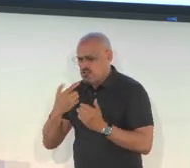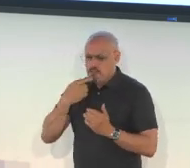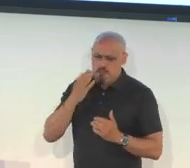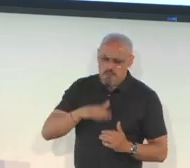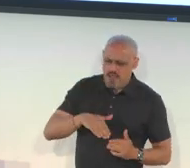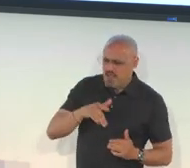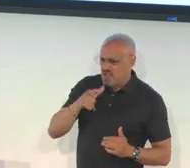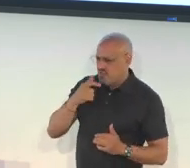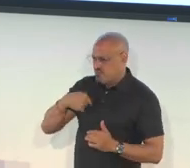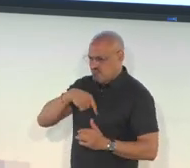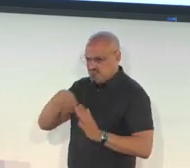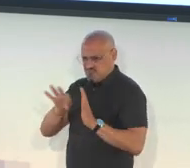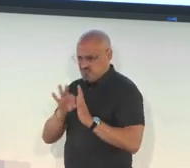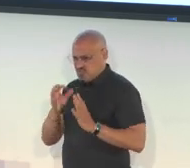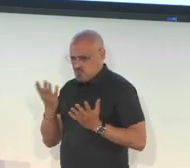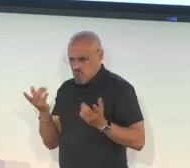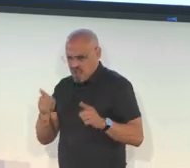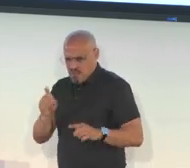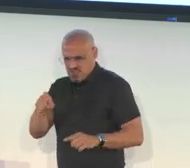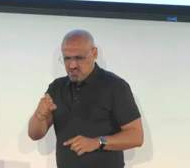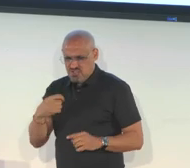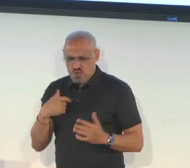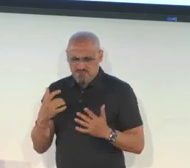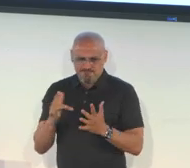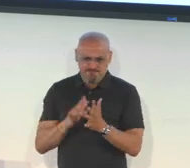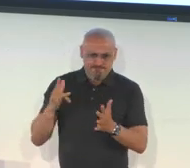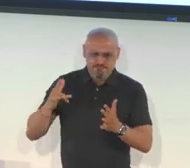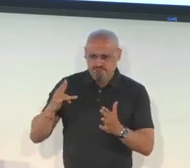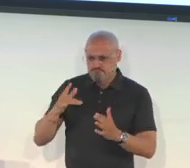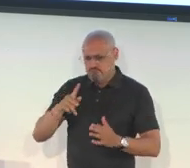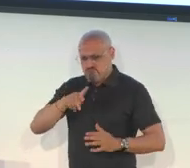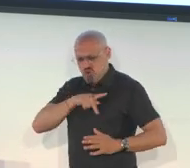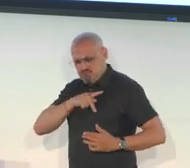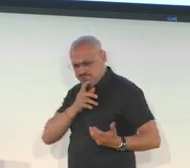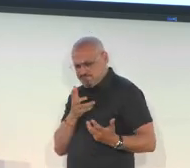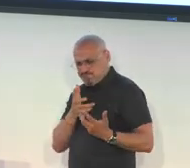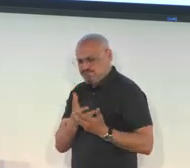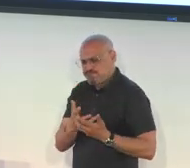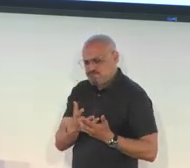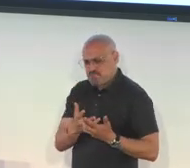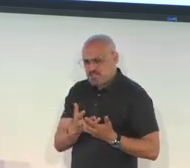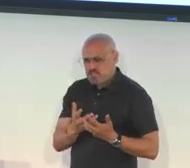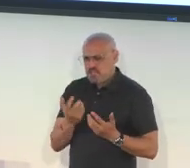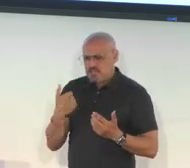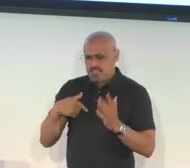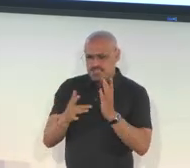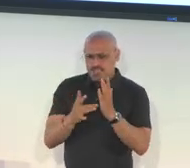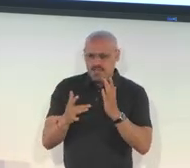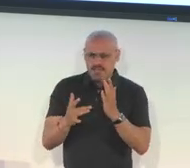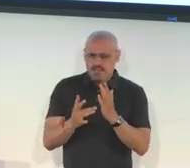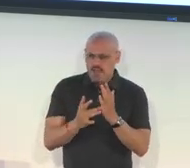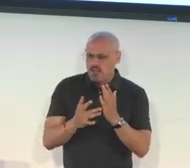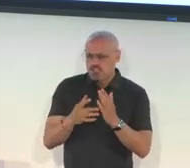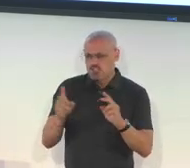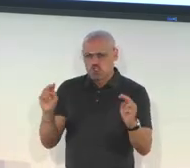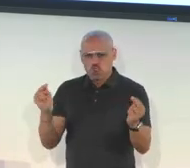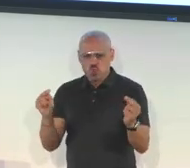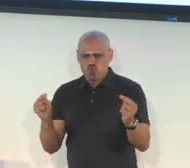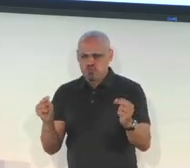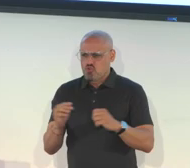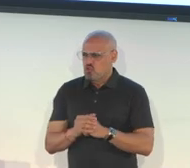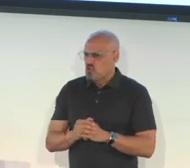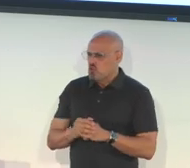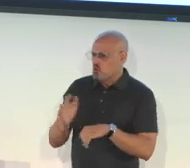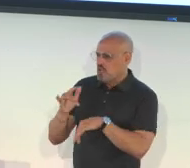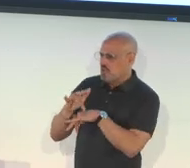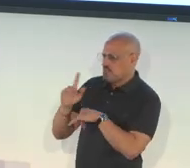we to choose what should happen, that we maximize personalization, that technology is neutral and we obsess